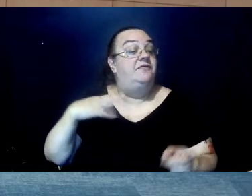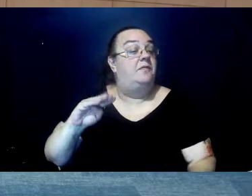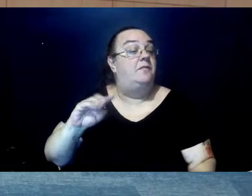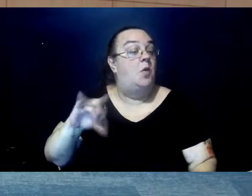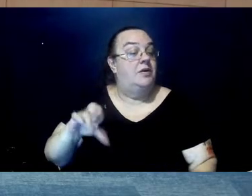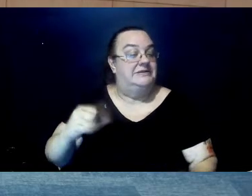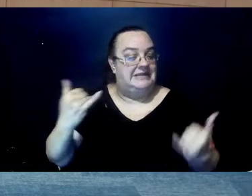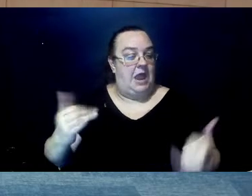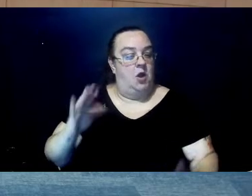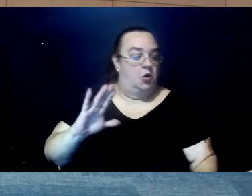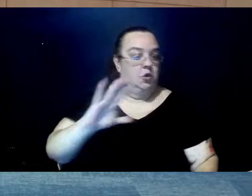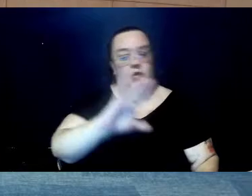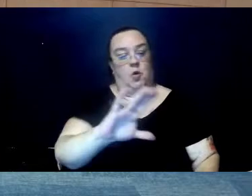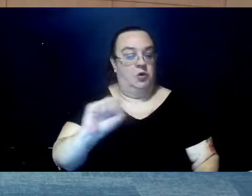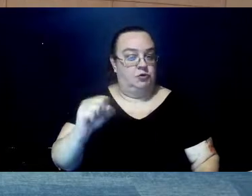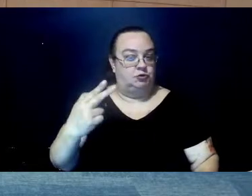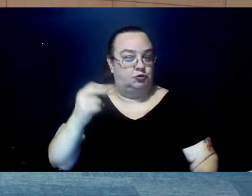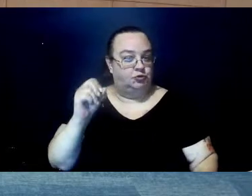now.